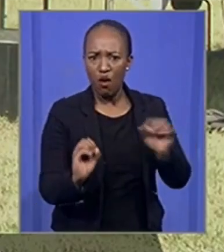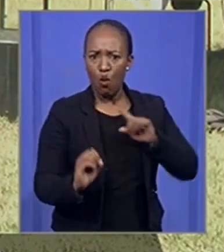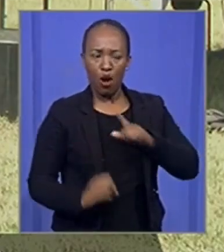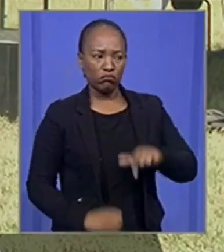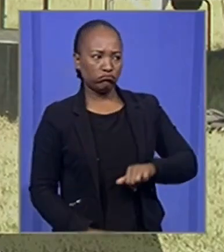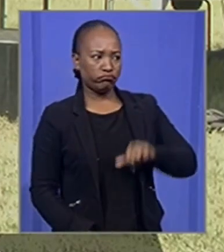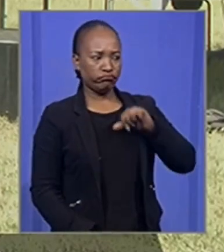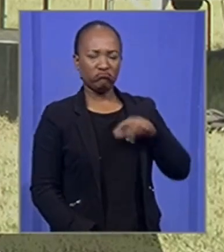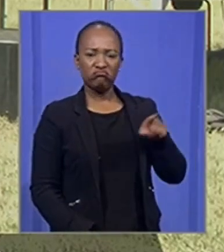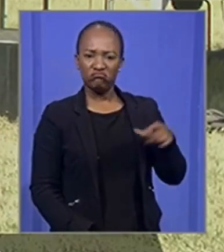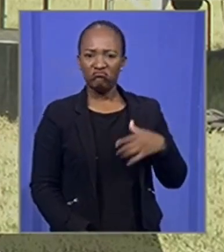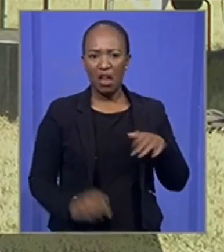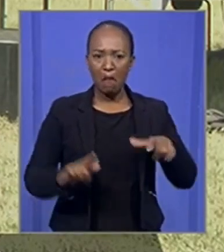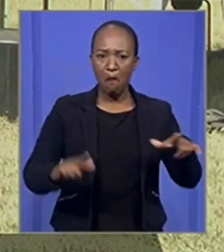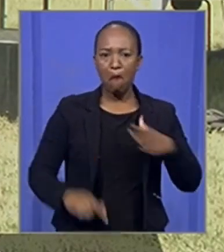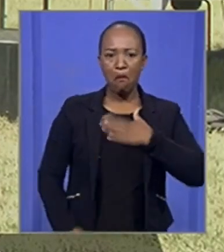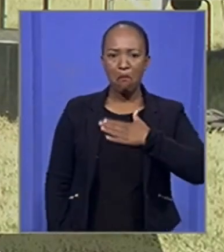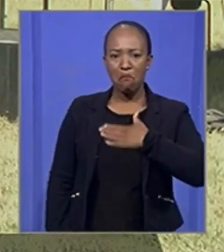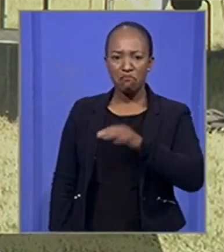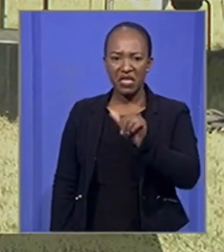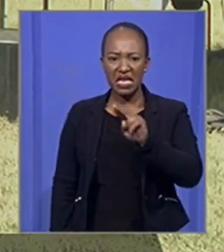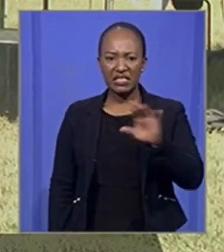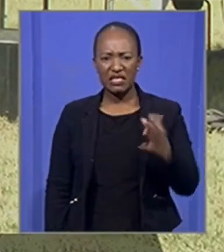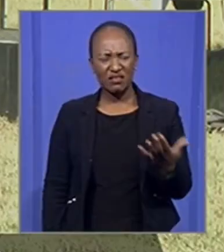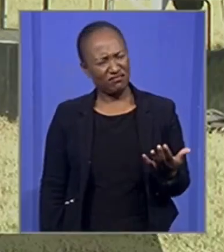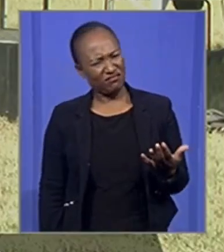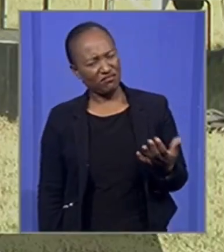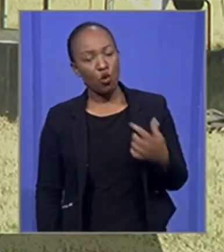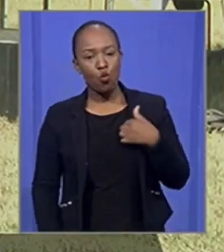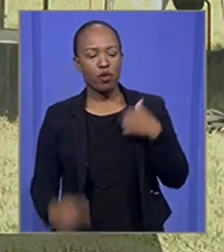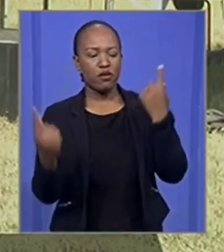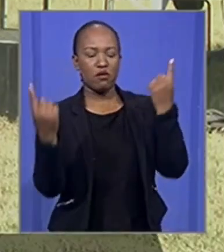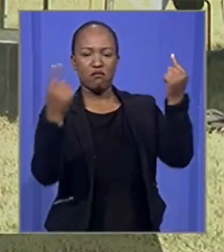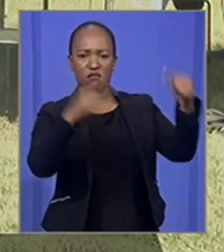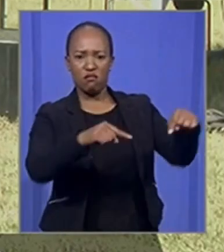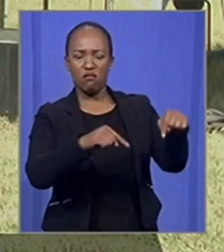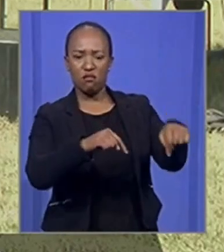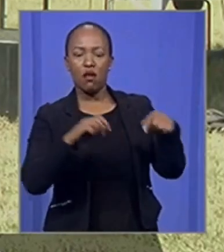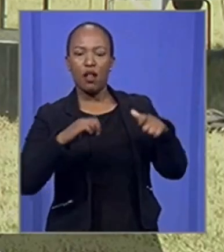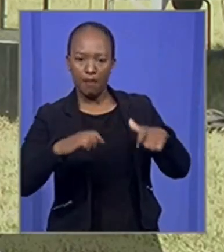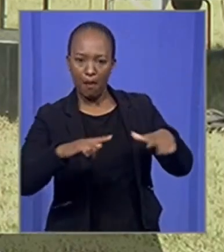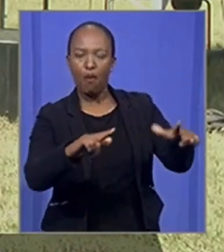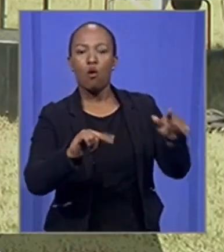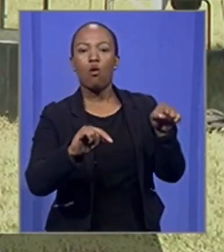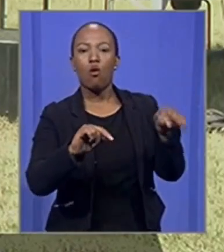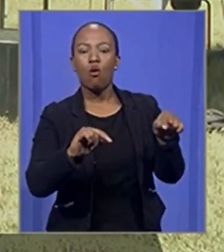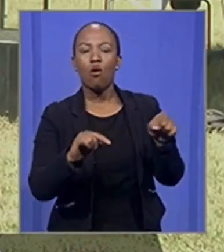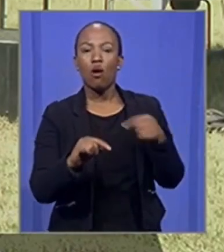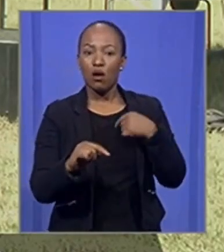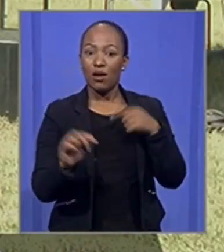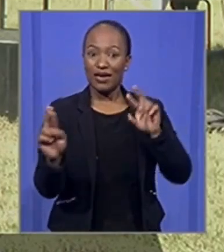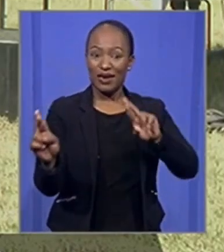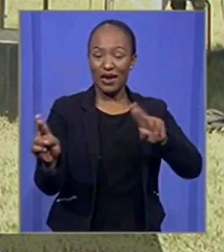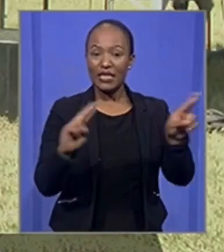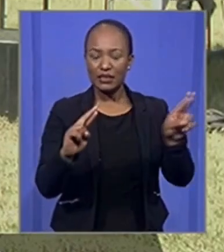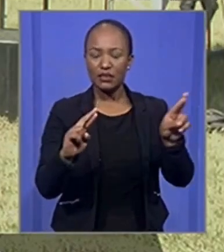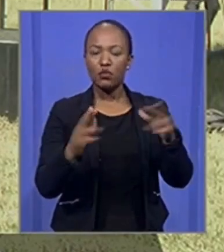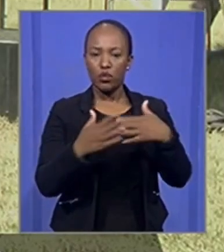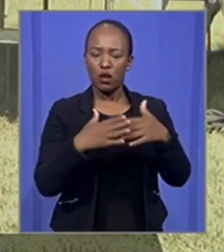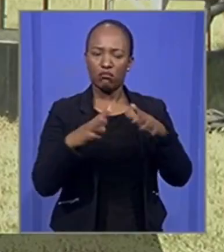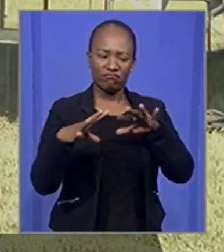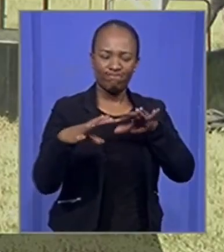proud that Limpopo belongs to the ANC? So we are coming here today saying we are ready to govern and govern